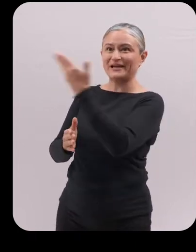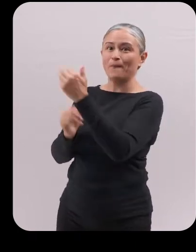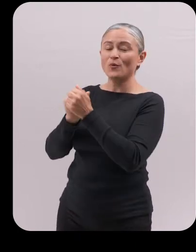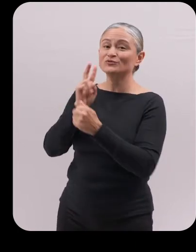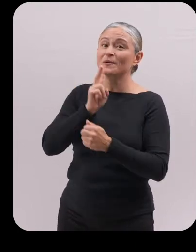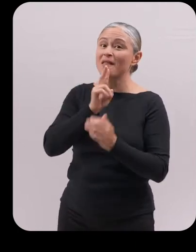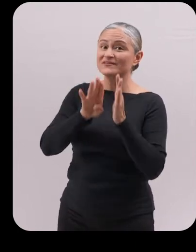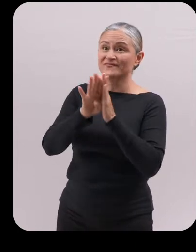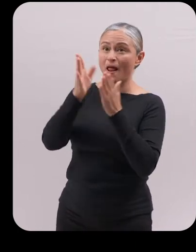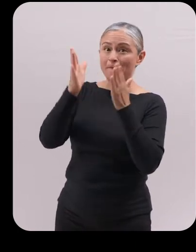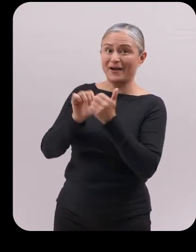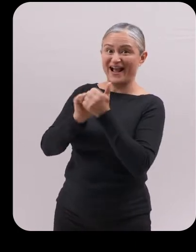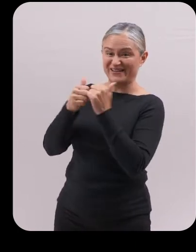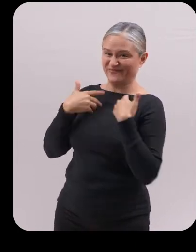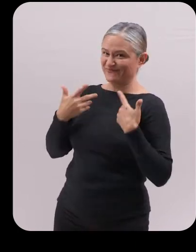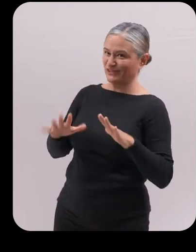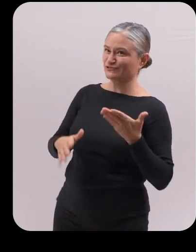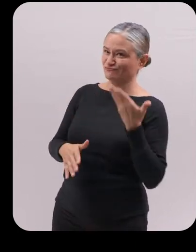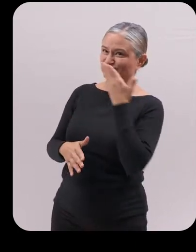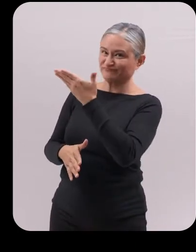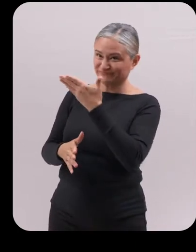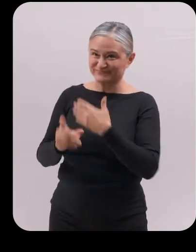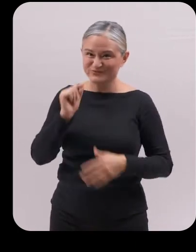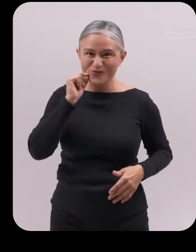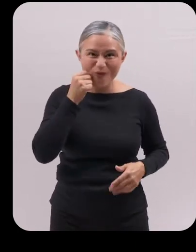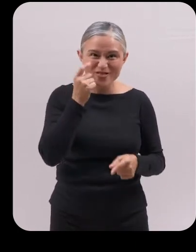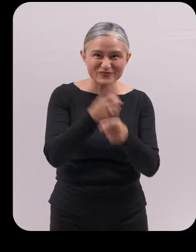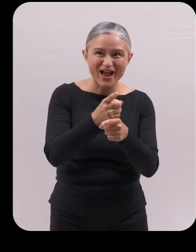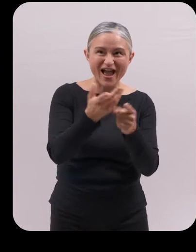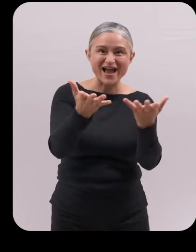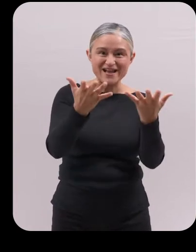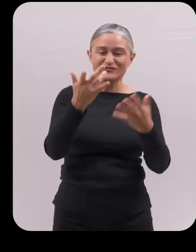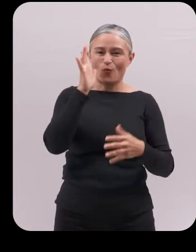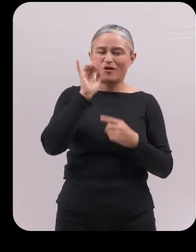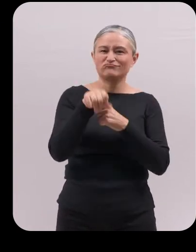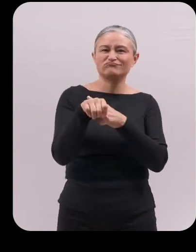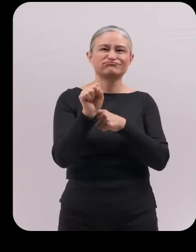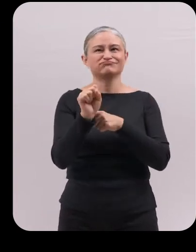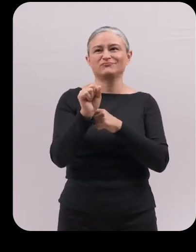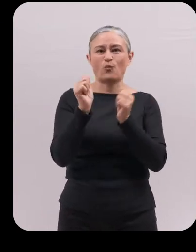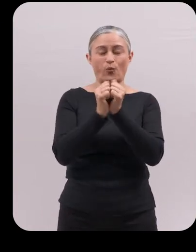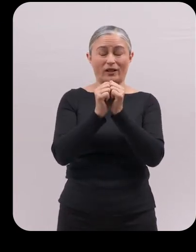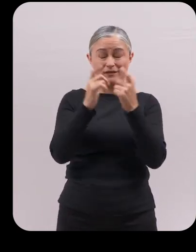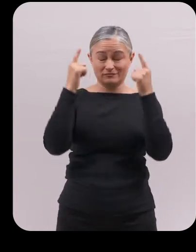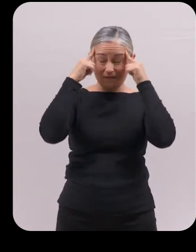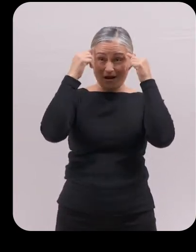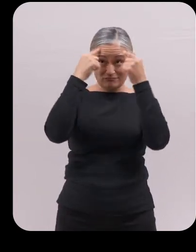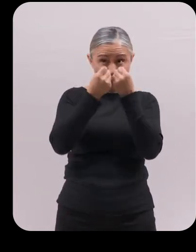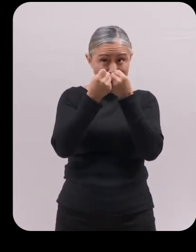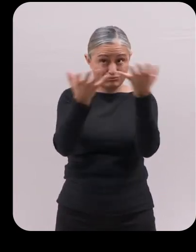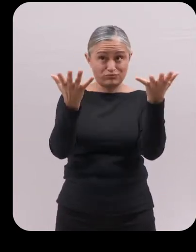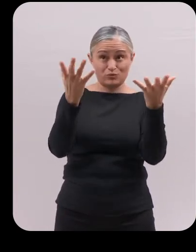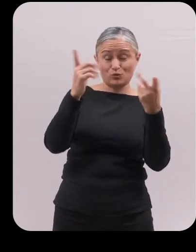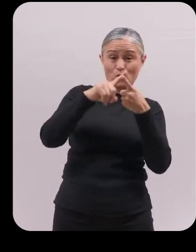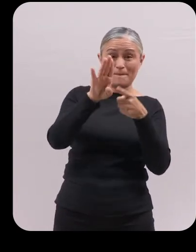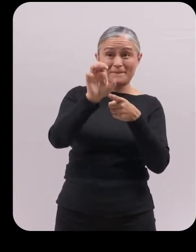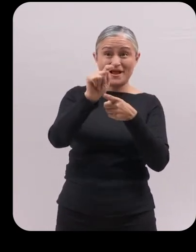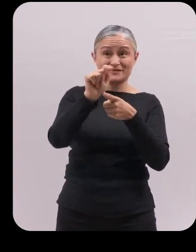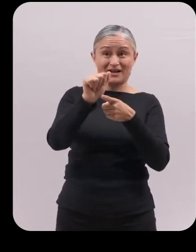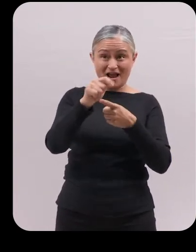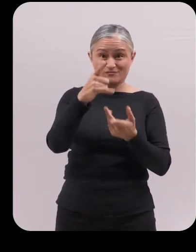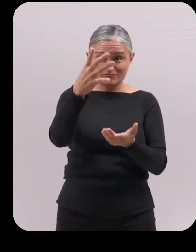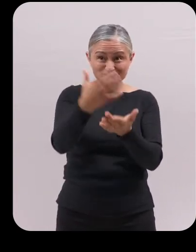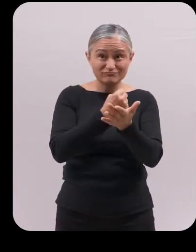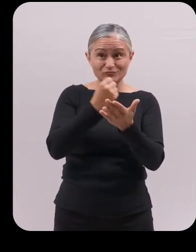Developer Contest, which is so cool it'll blow your mind back to beta. A chance to win for the